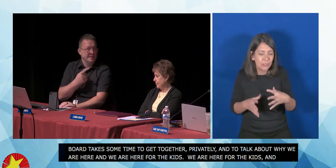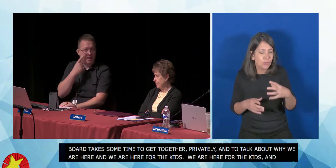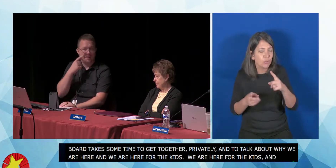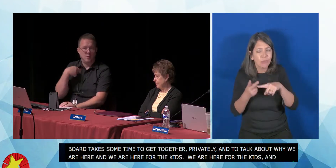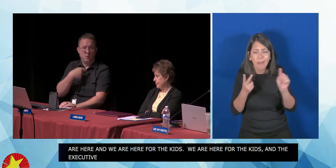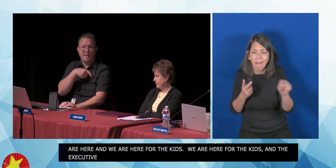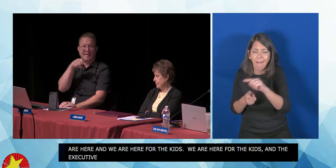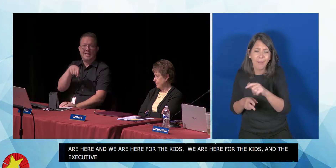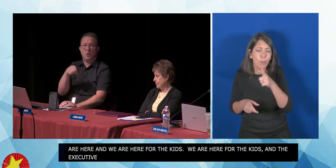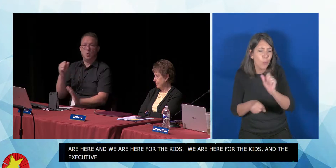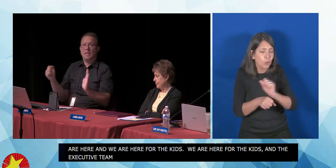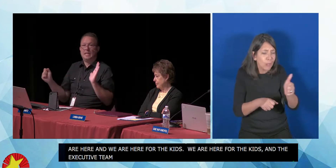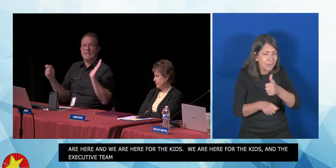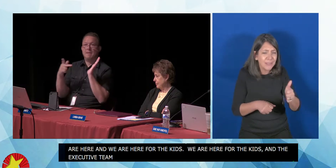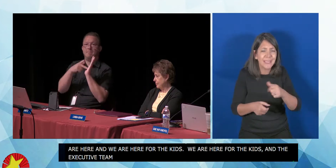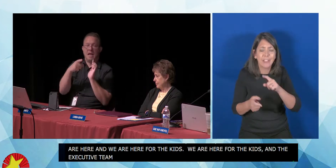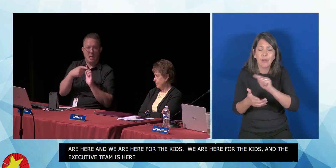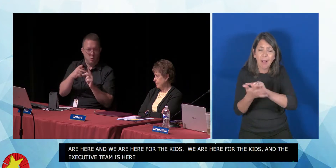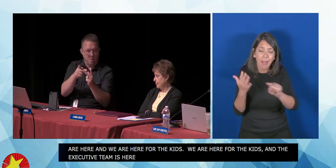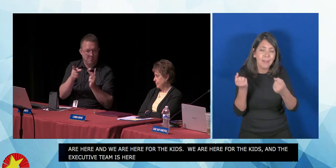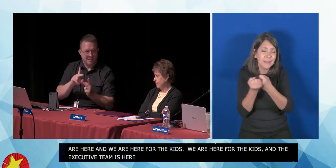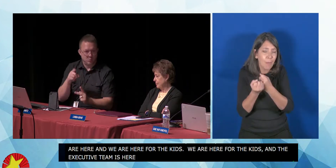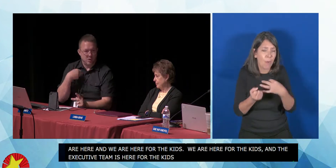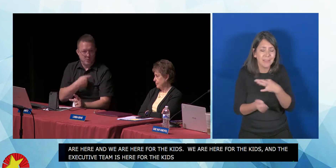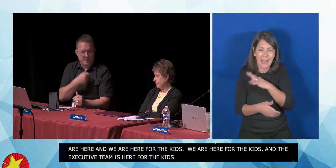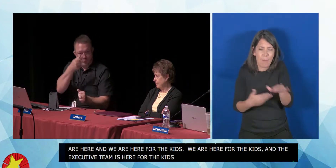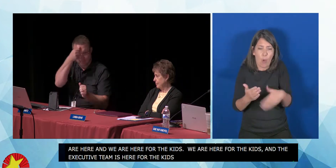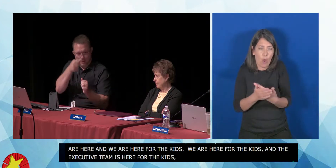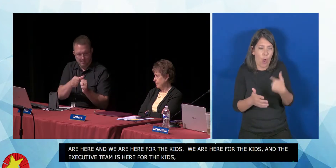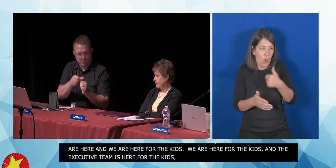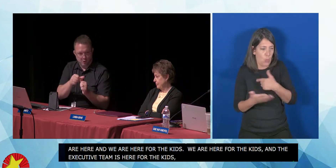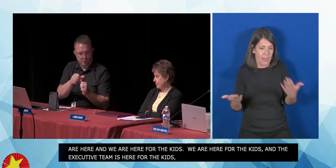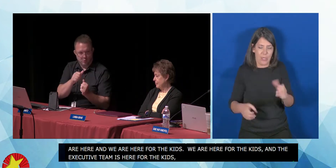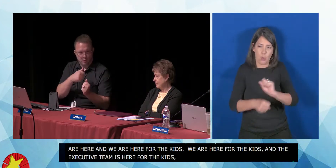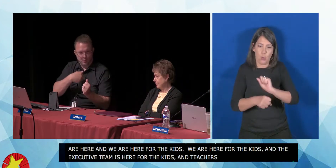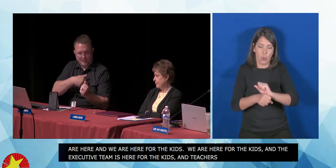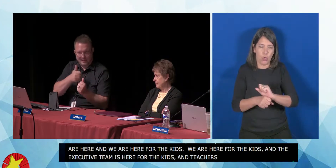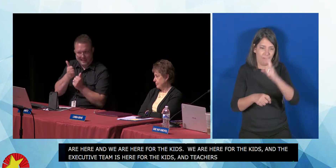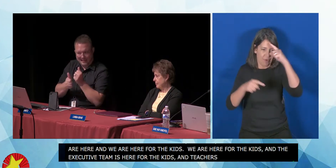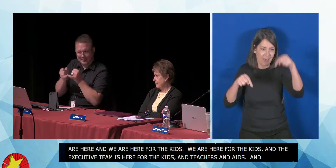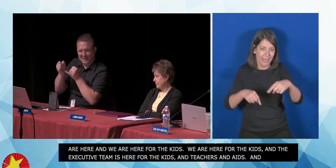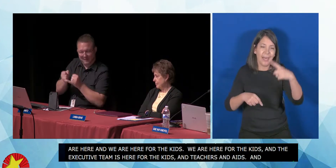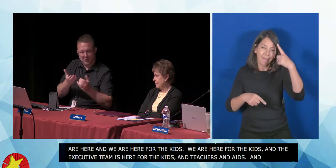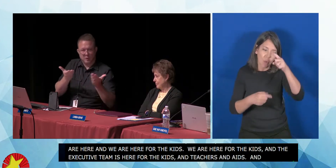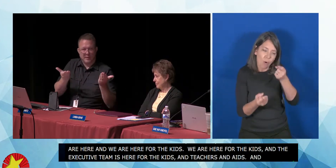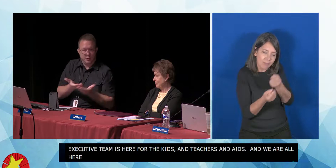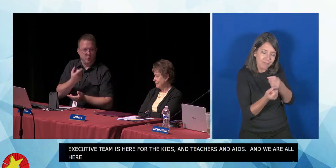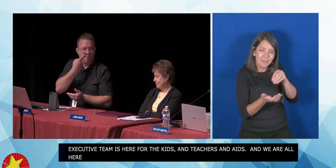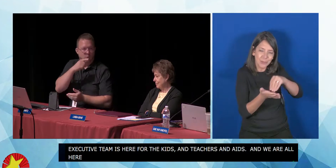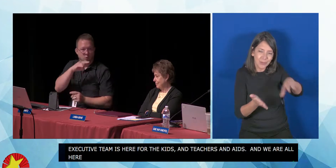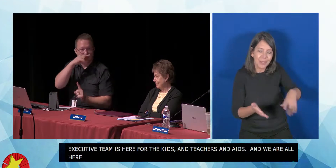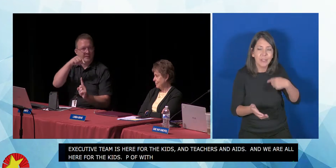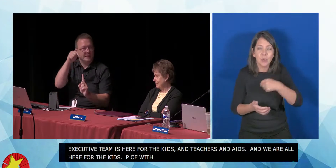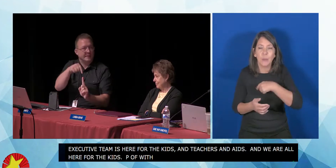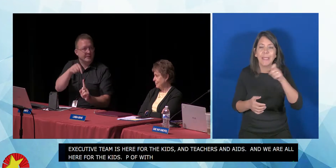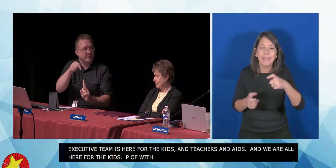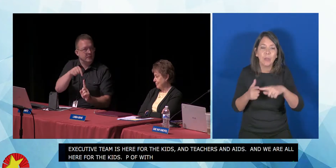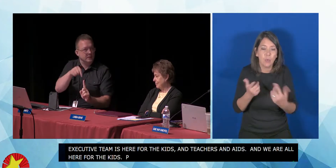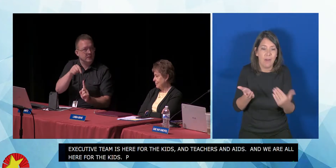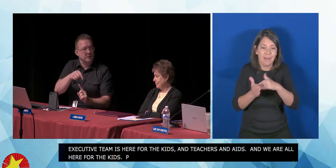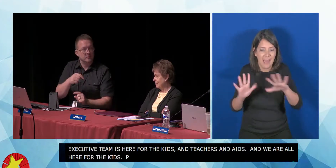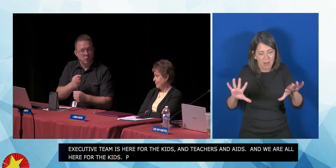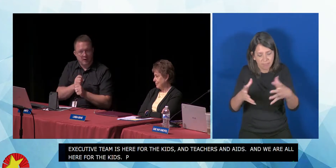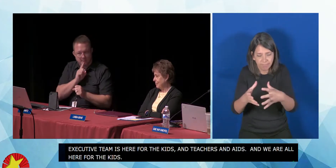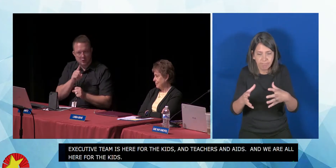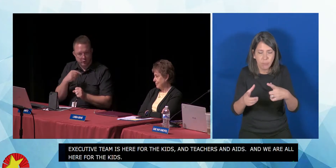support staff, we're all here for the kids. And so we need to get back to a position where we're remembering the reason